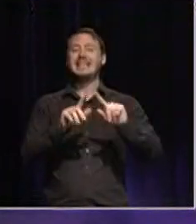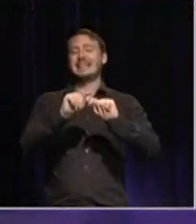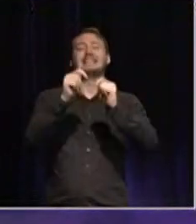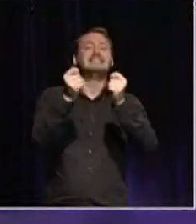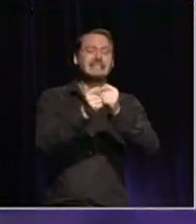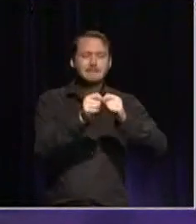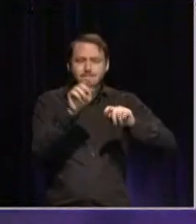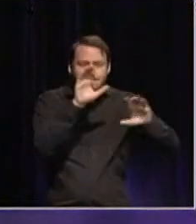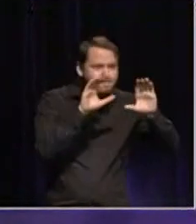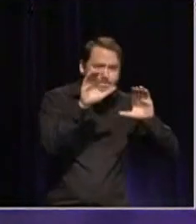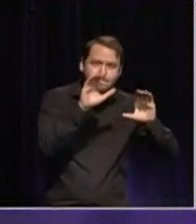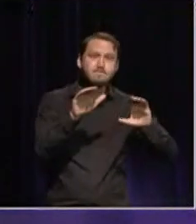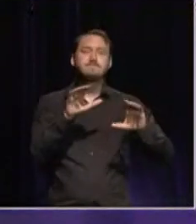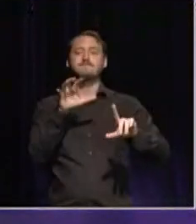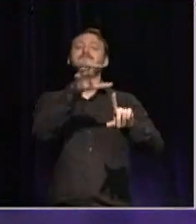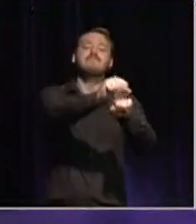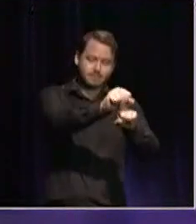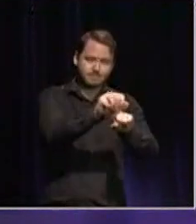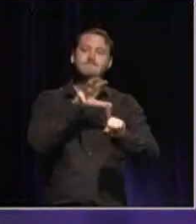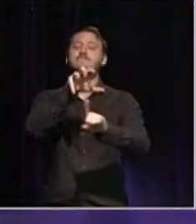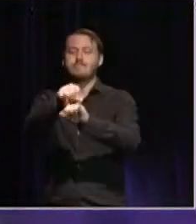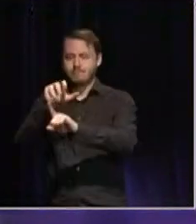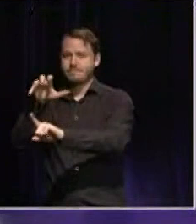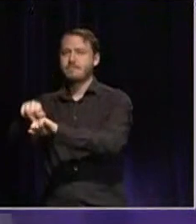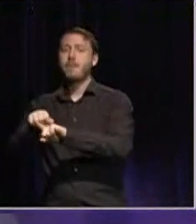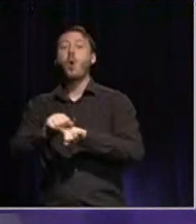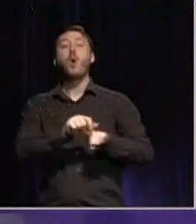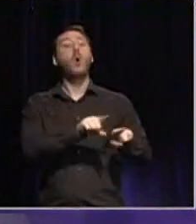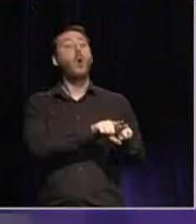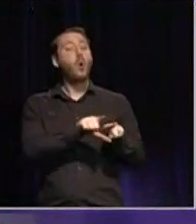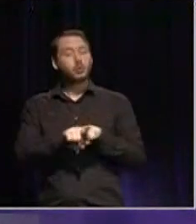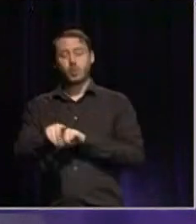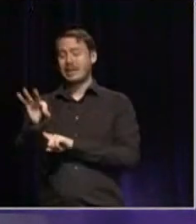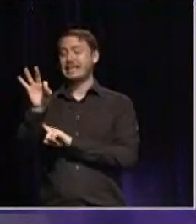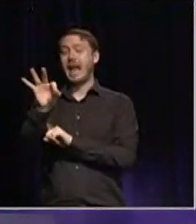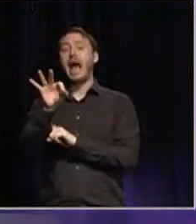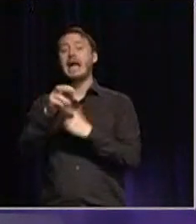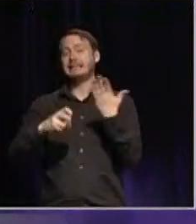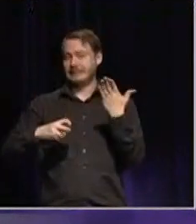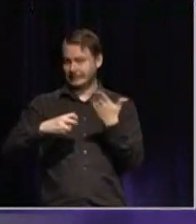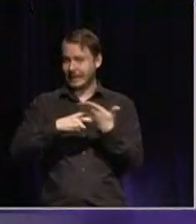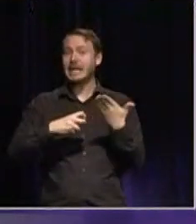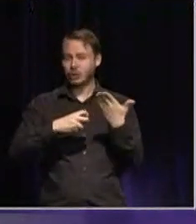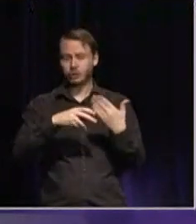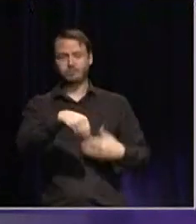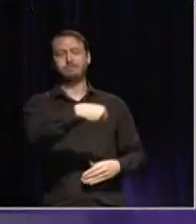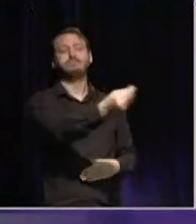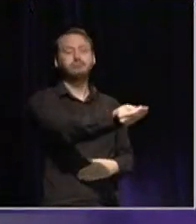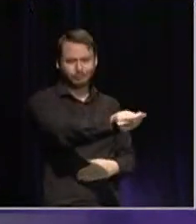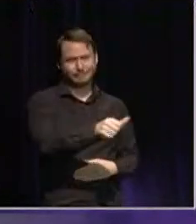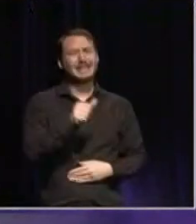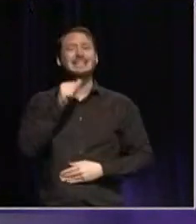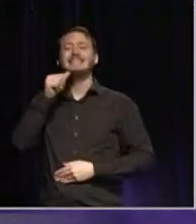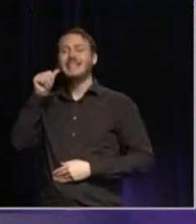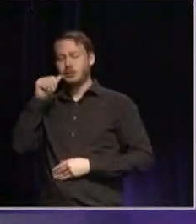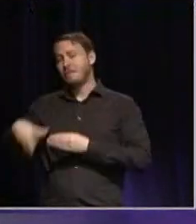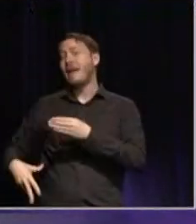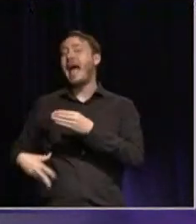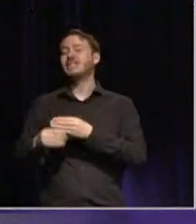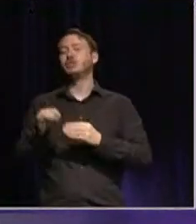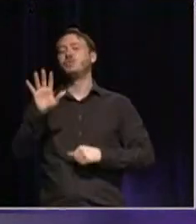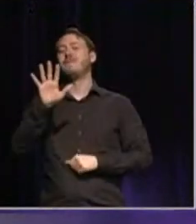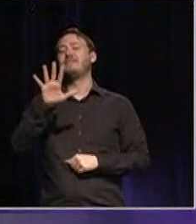go out. There were also 9 citations issued, it looks like yesterday, in addition to 59 warnings.